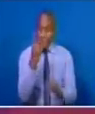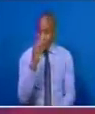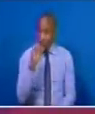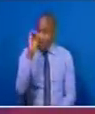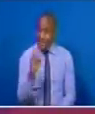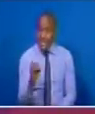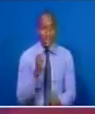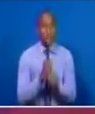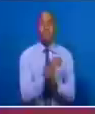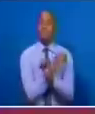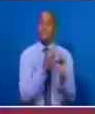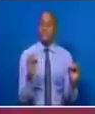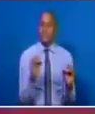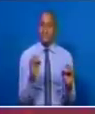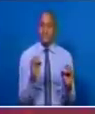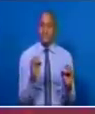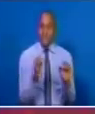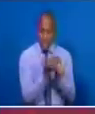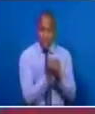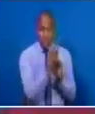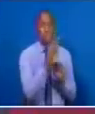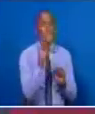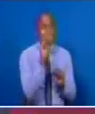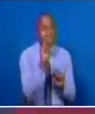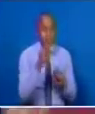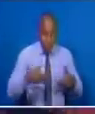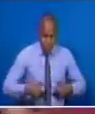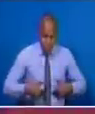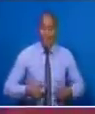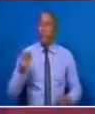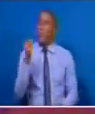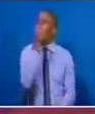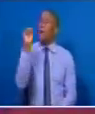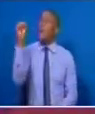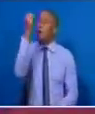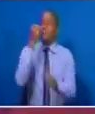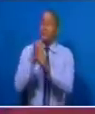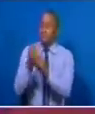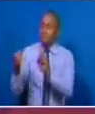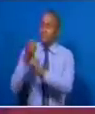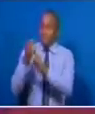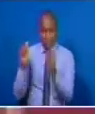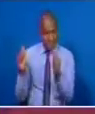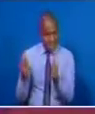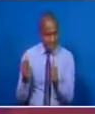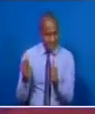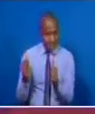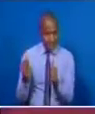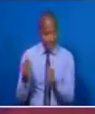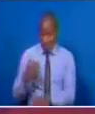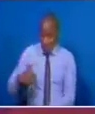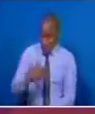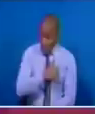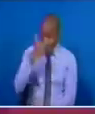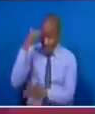40%. We have 12 million youths who are on the streets looking for jobs. We believe that we